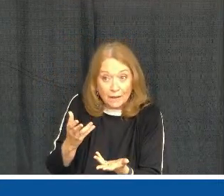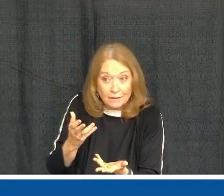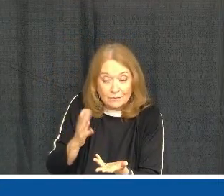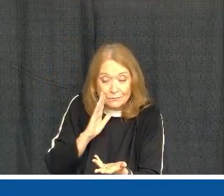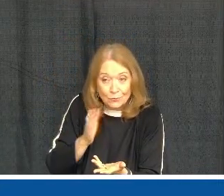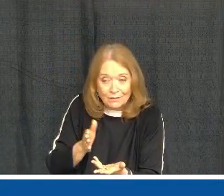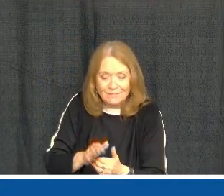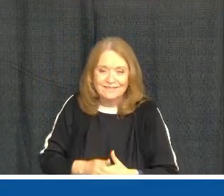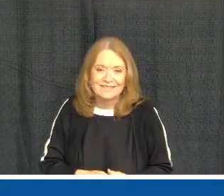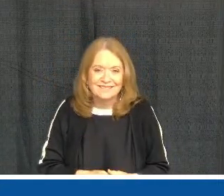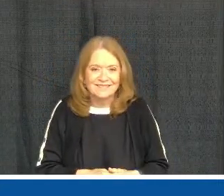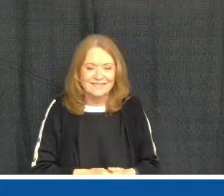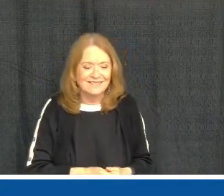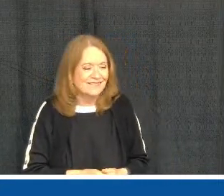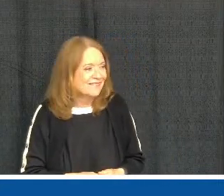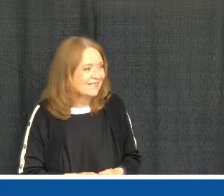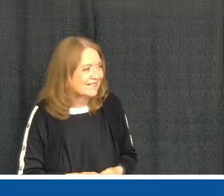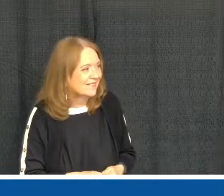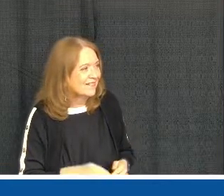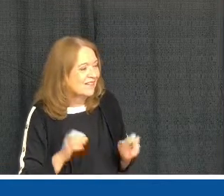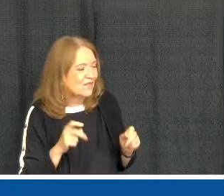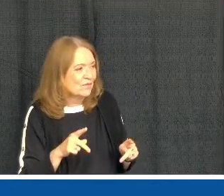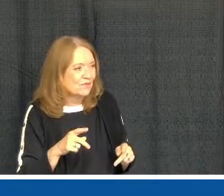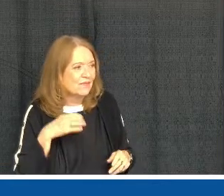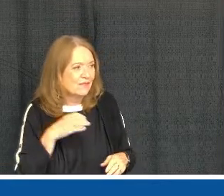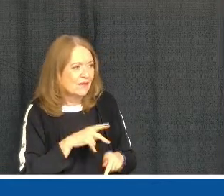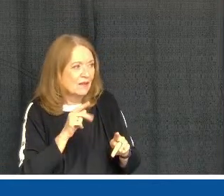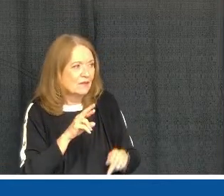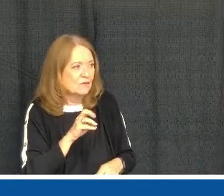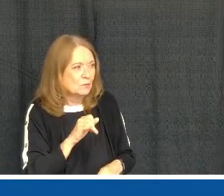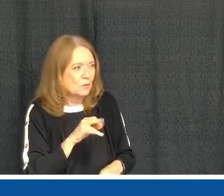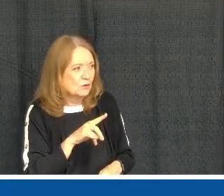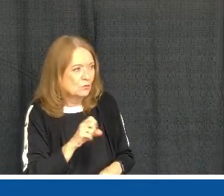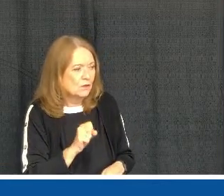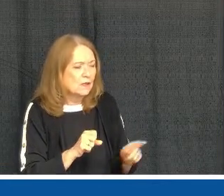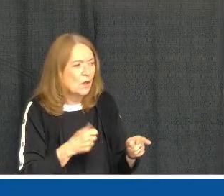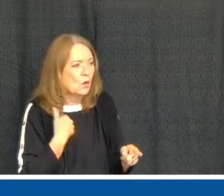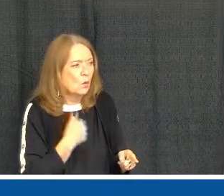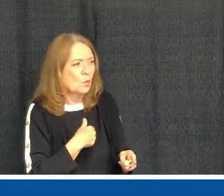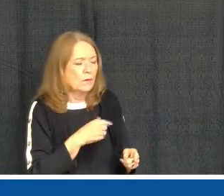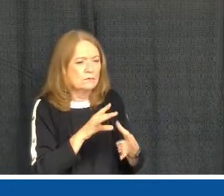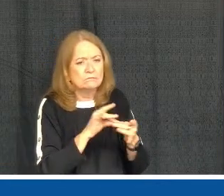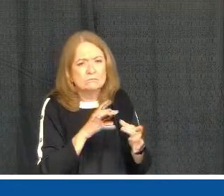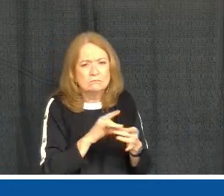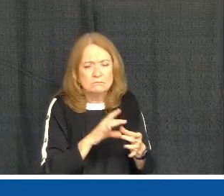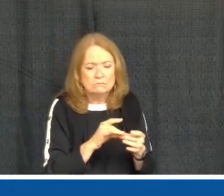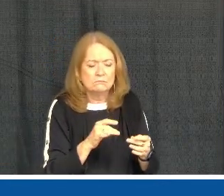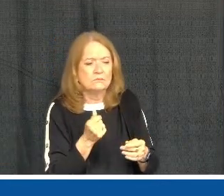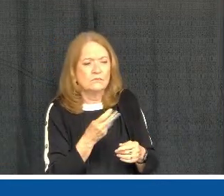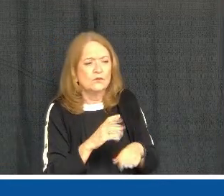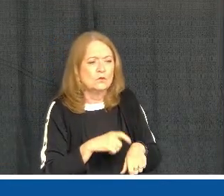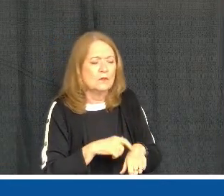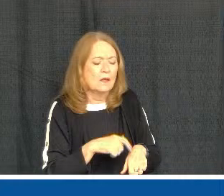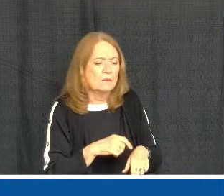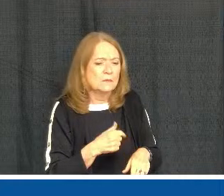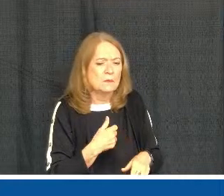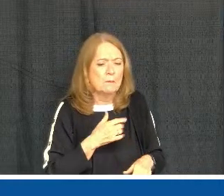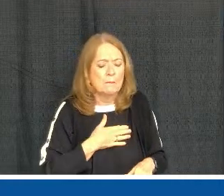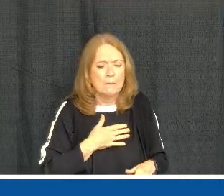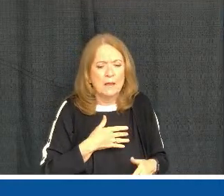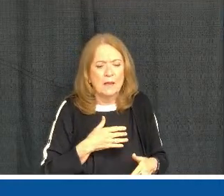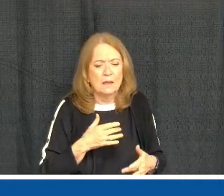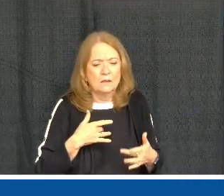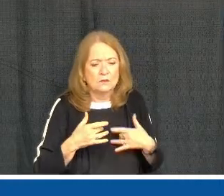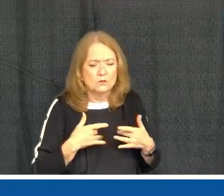right. All right, Councilperson Reynolds. Thank you. Hey, Mr. Crosby, we've talked a couple times, like, my concern is, again,